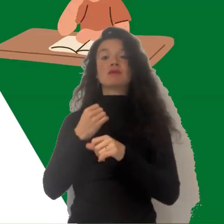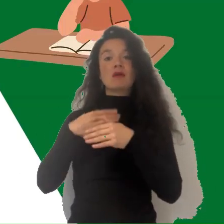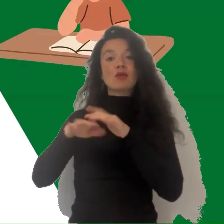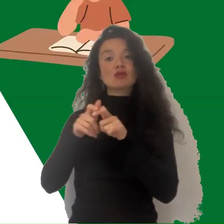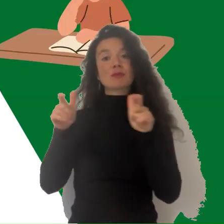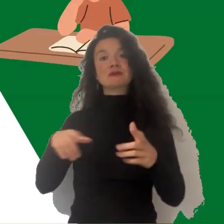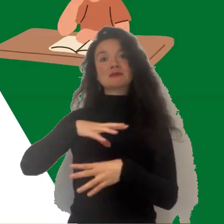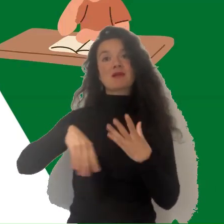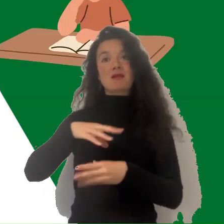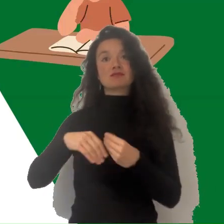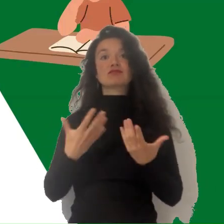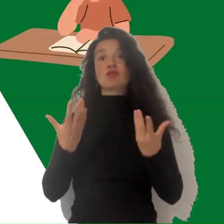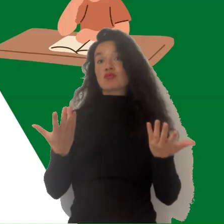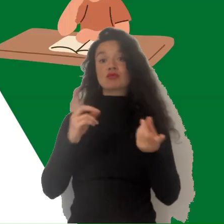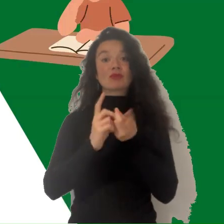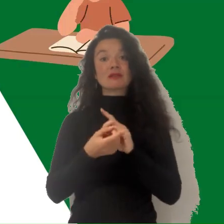sustainable cooking practices.